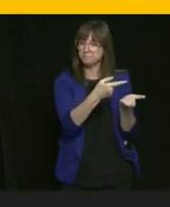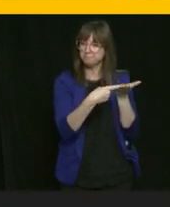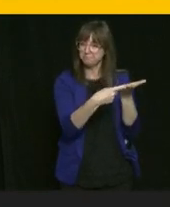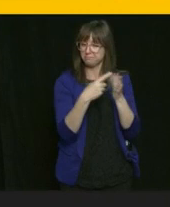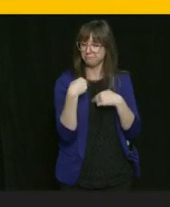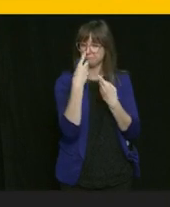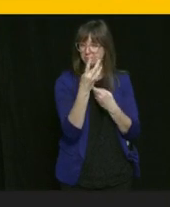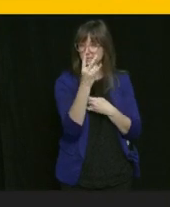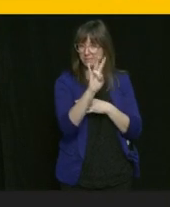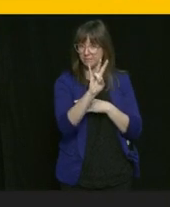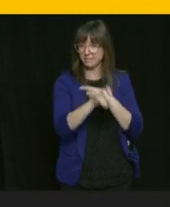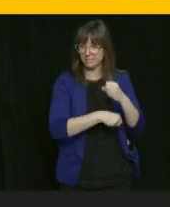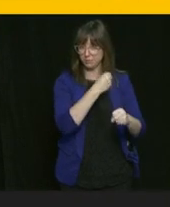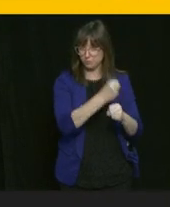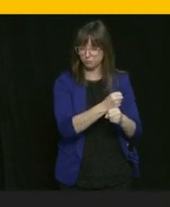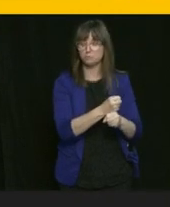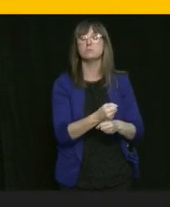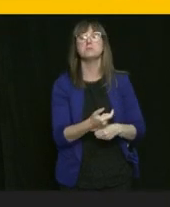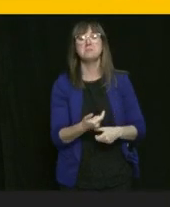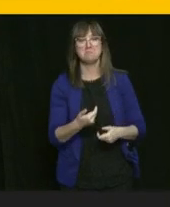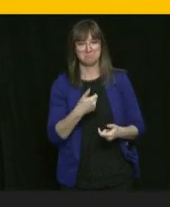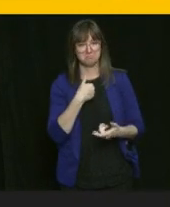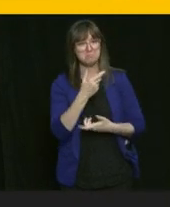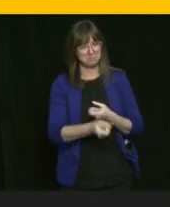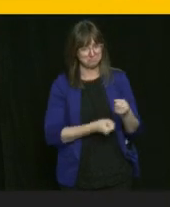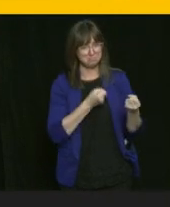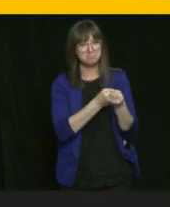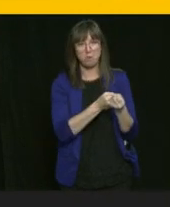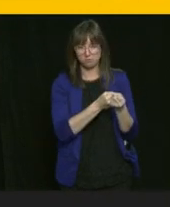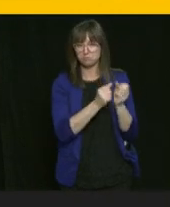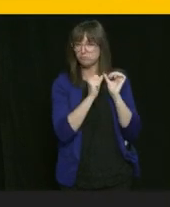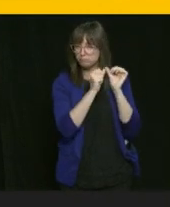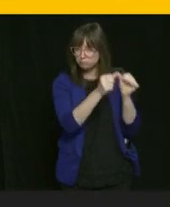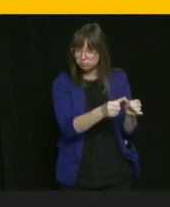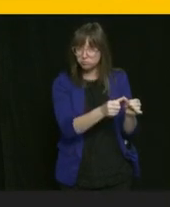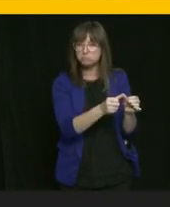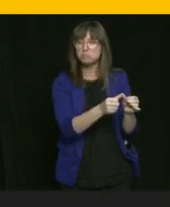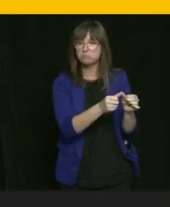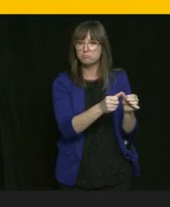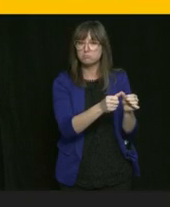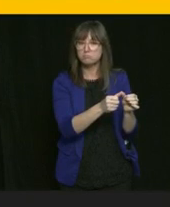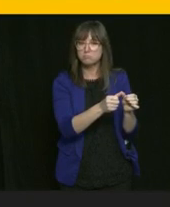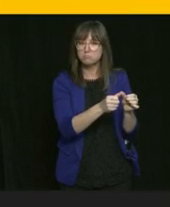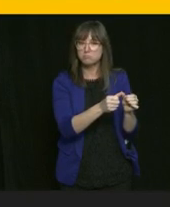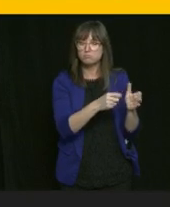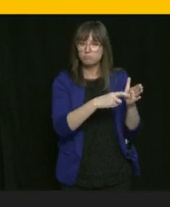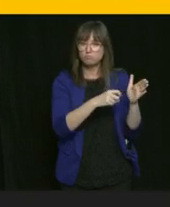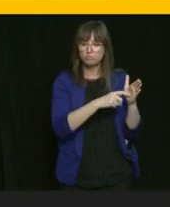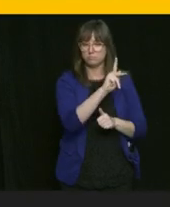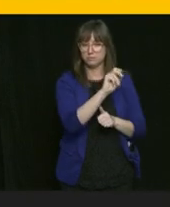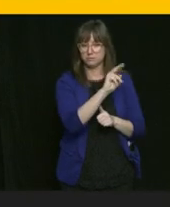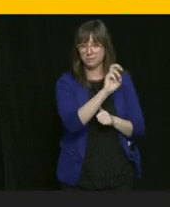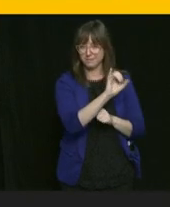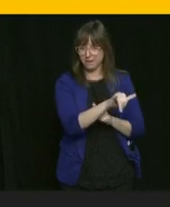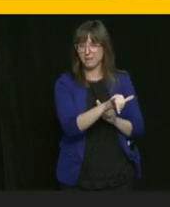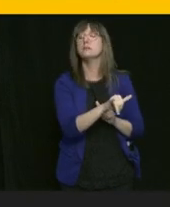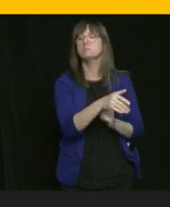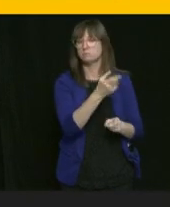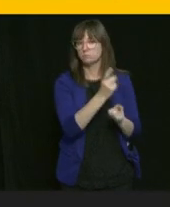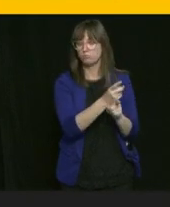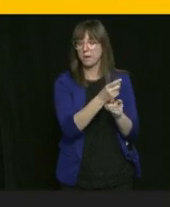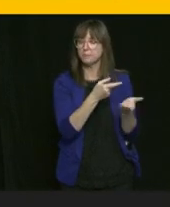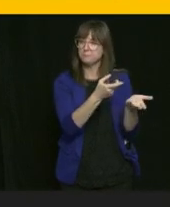I have been supporting this Keystone XL project. It is a great way to the fact that